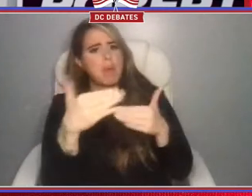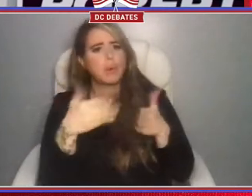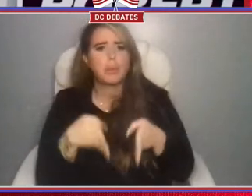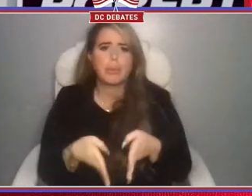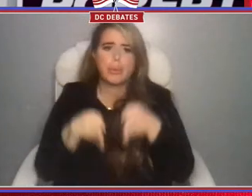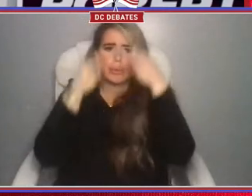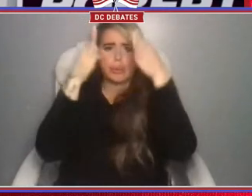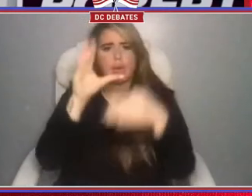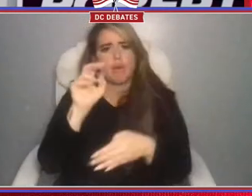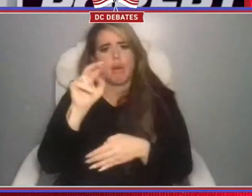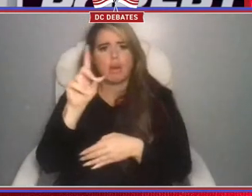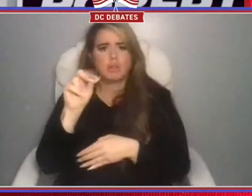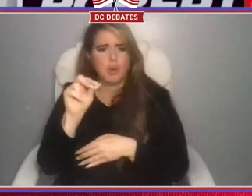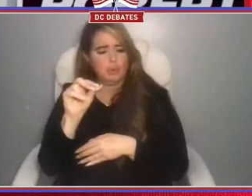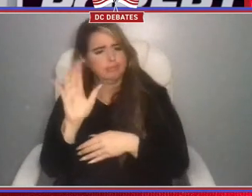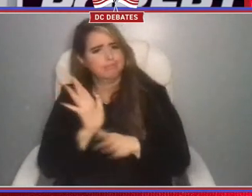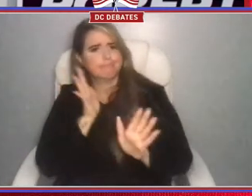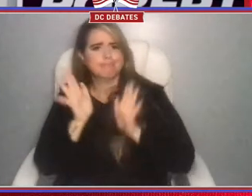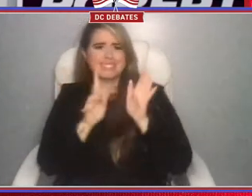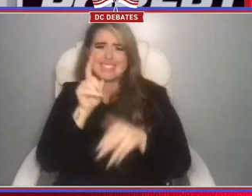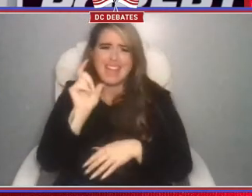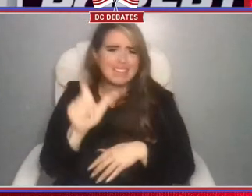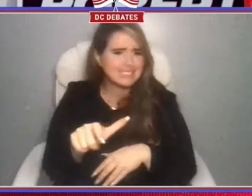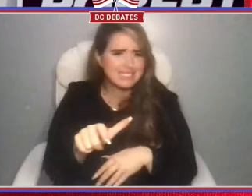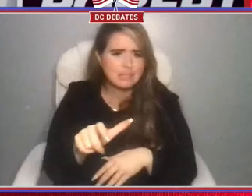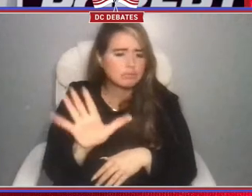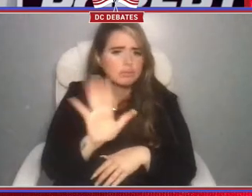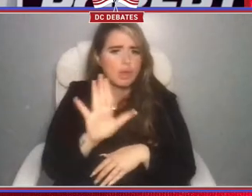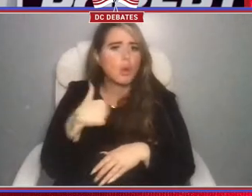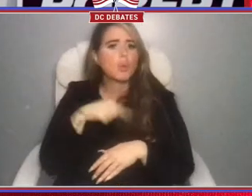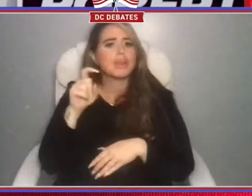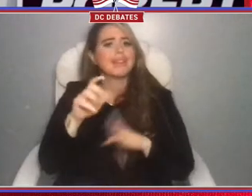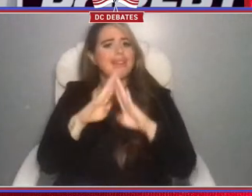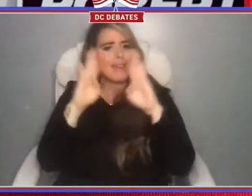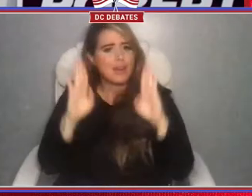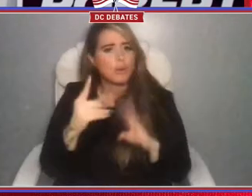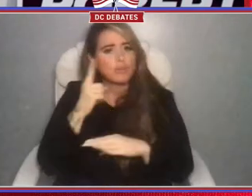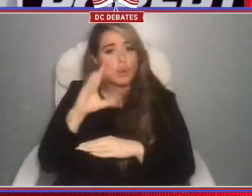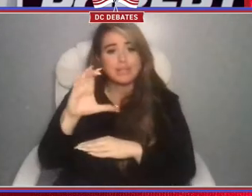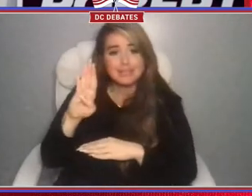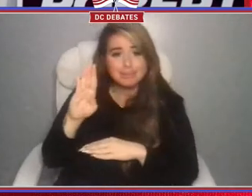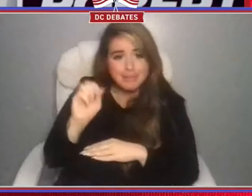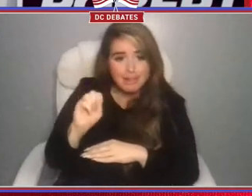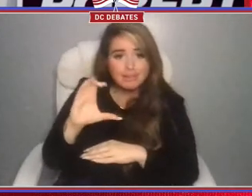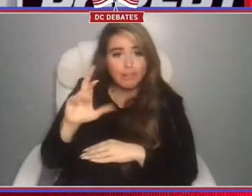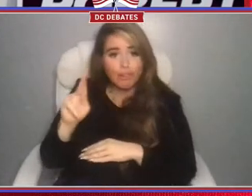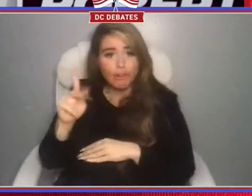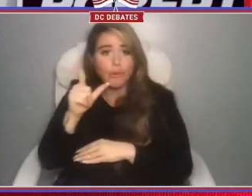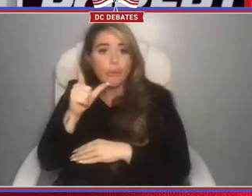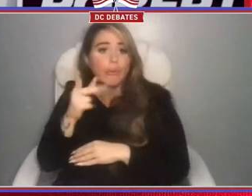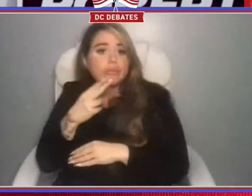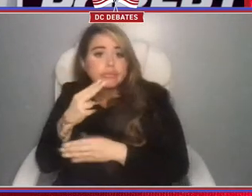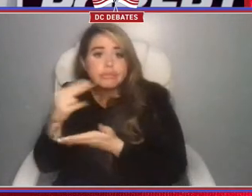What we need in our city is housing for the CVS clerk that makes $40,000, housing for government employees that